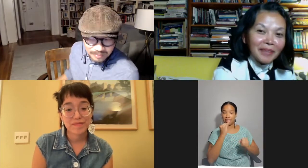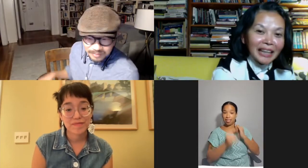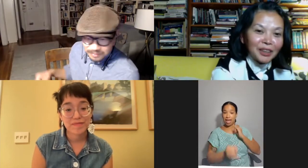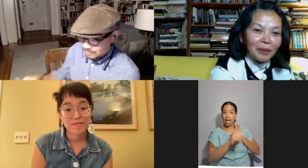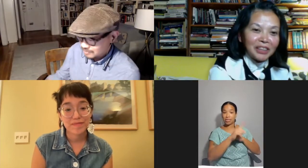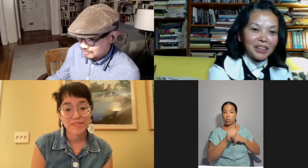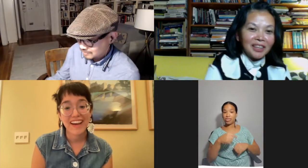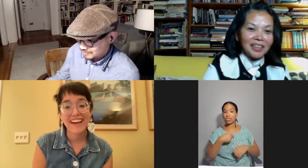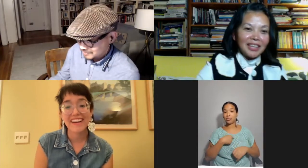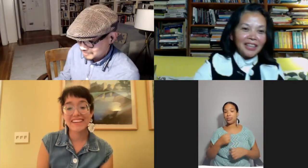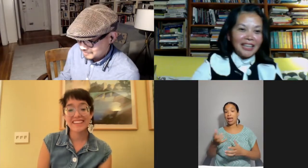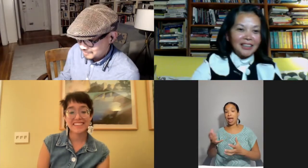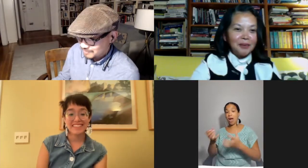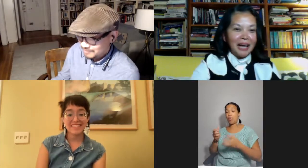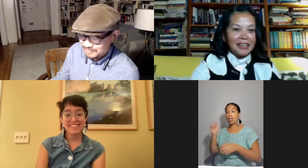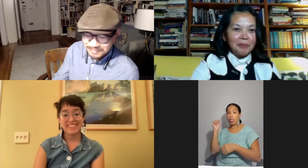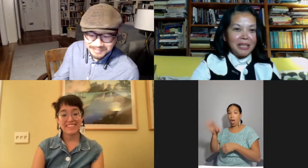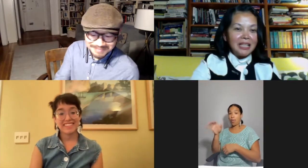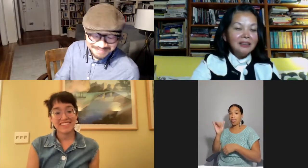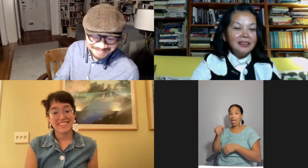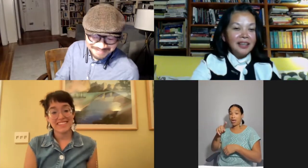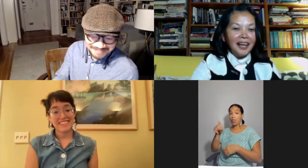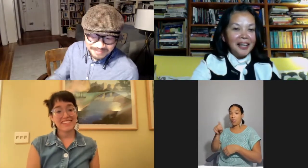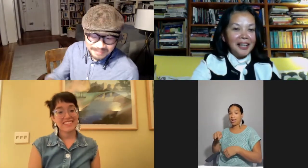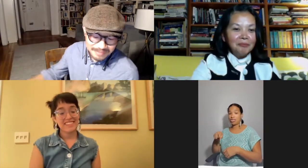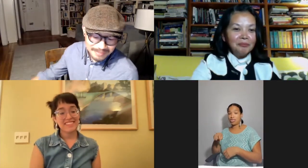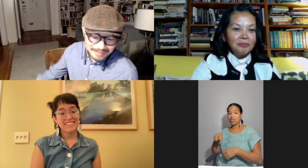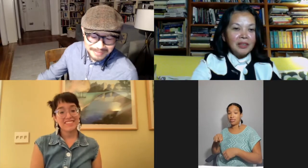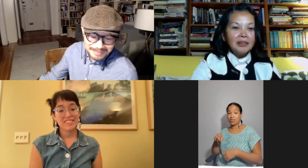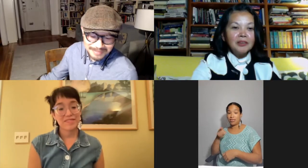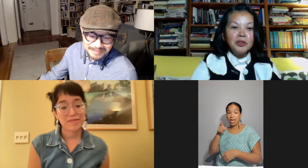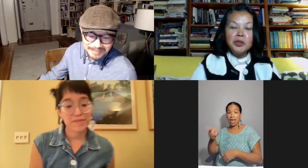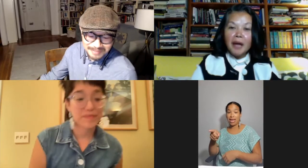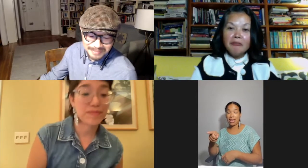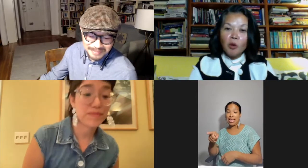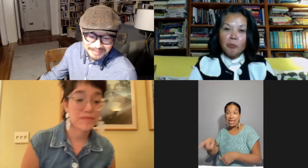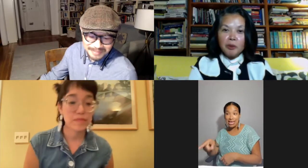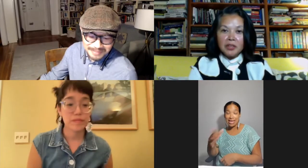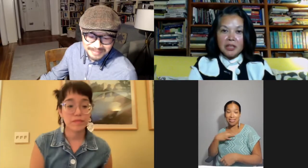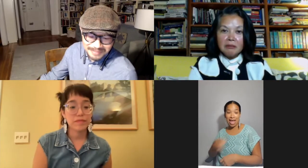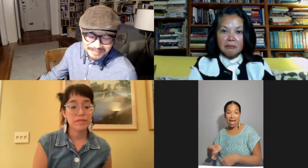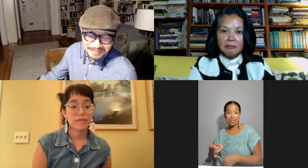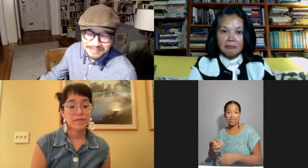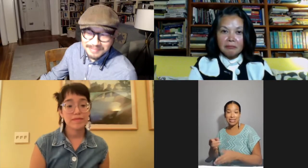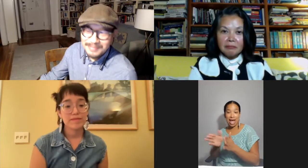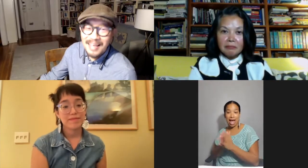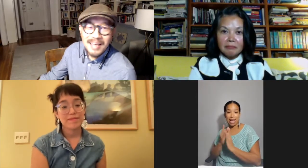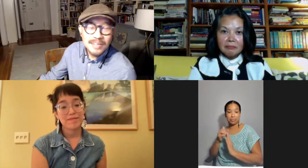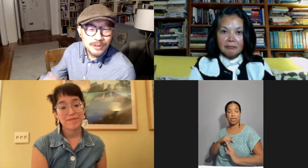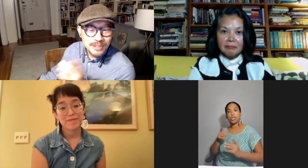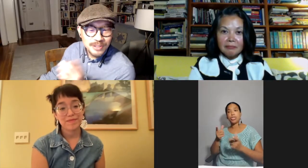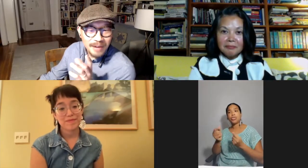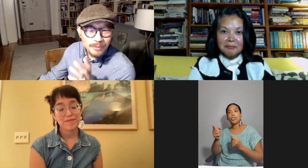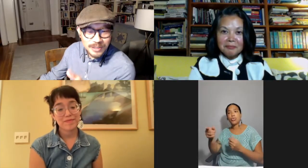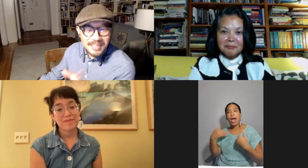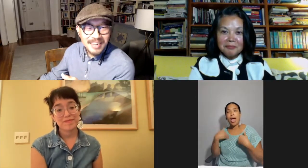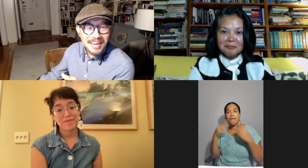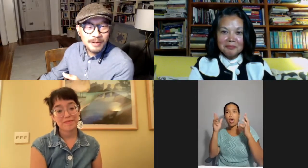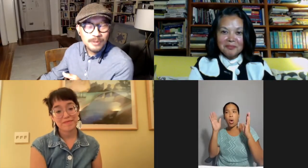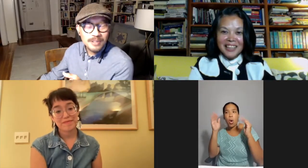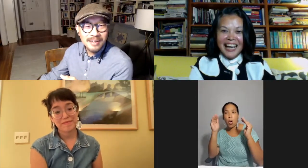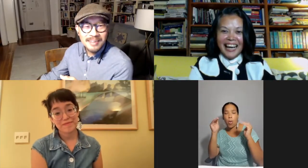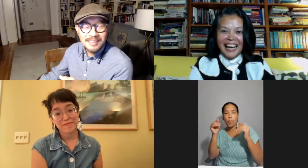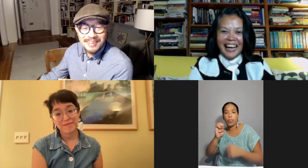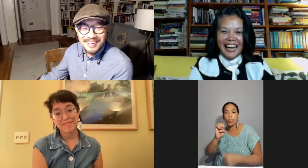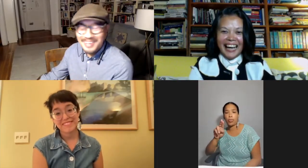him that question that he likes to ask me. Do you have hope, Eugene? So Gina and